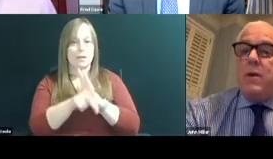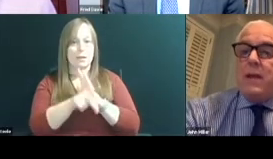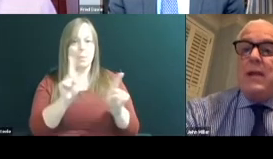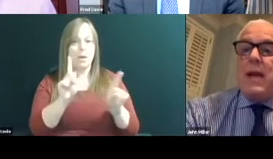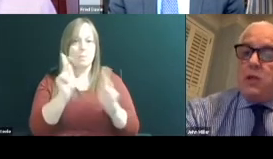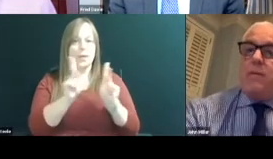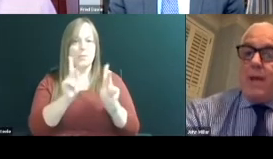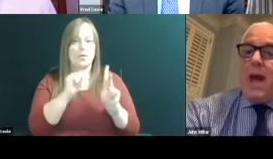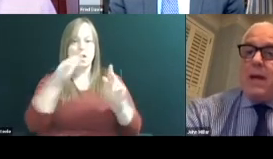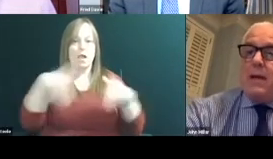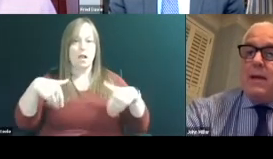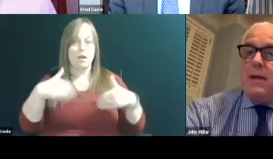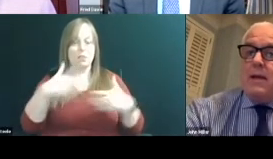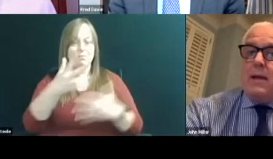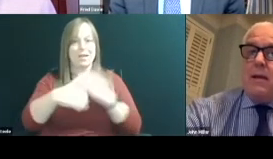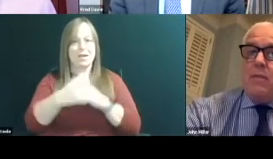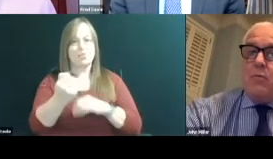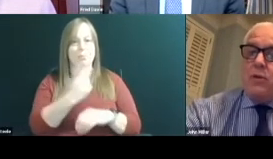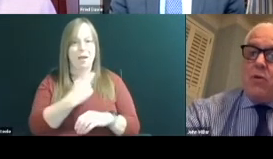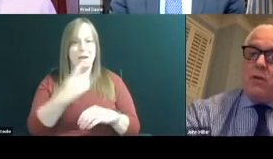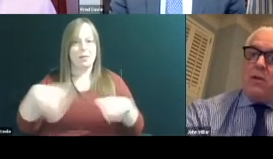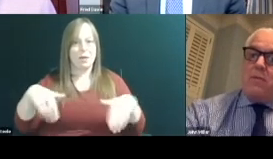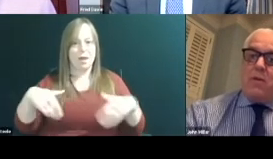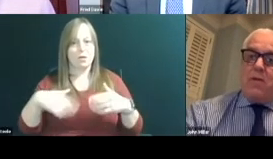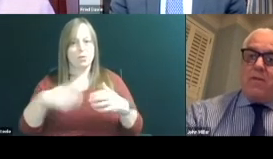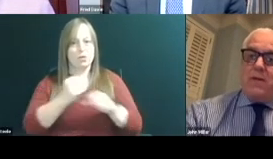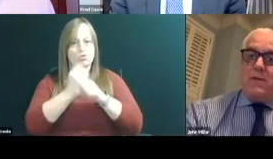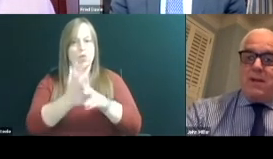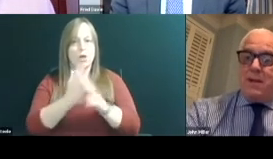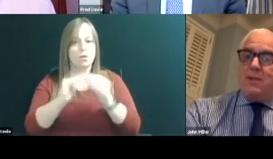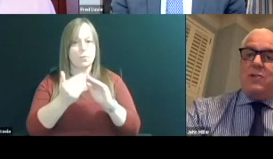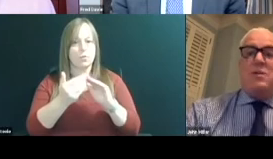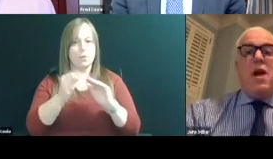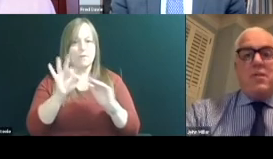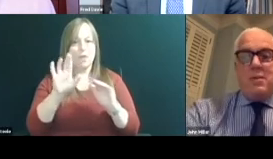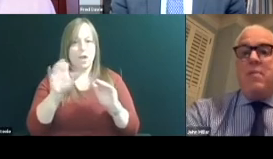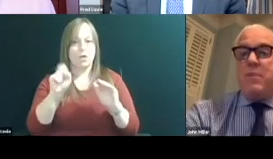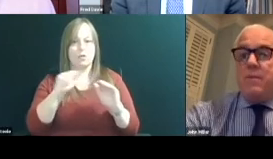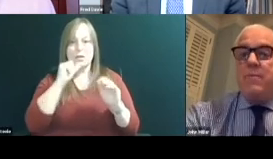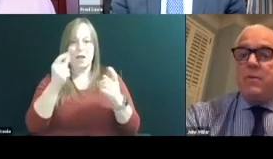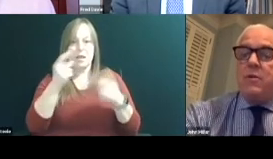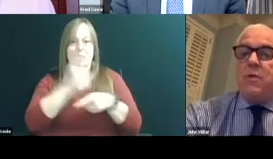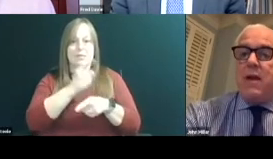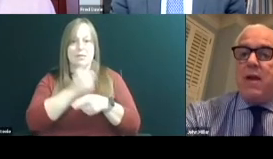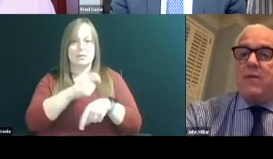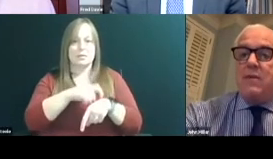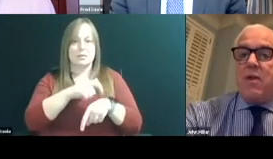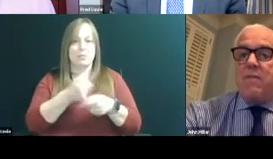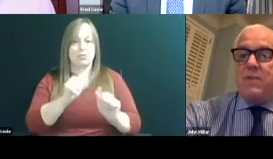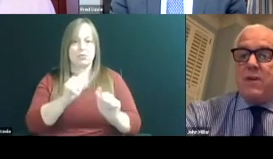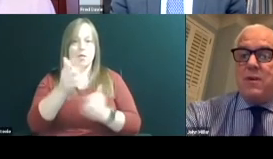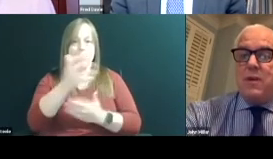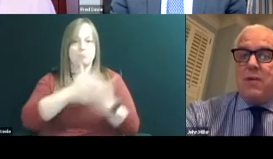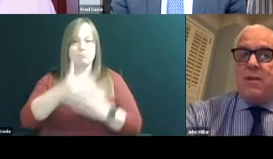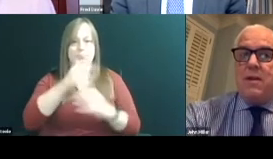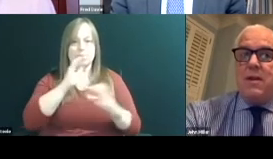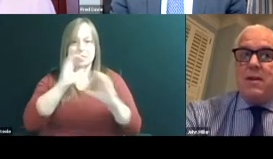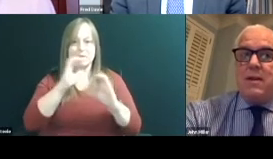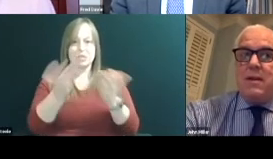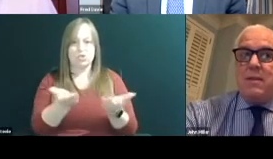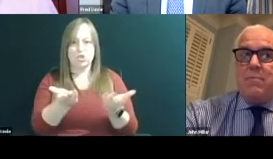people weren't engaging back, which caused community affairs to say, this is just not the time to try and have this conversation